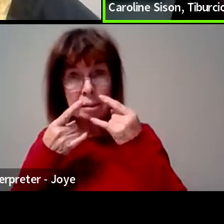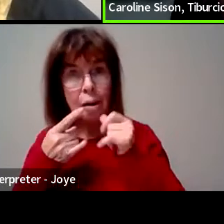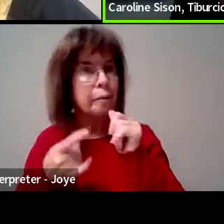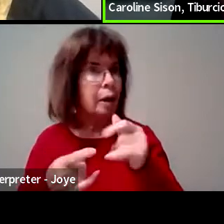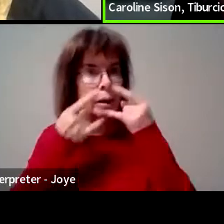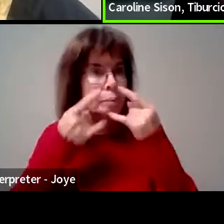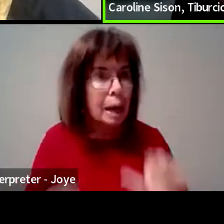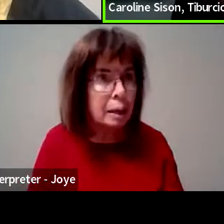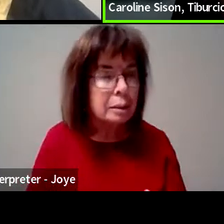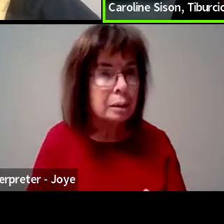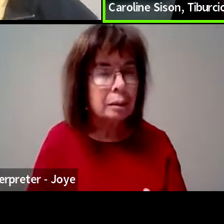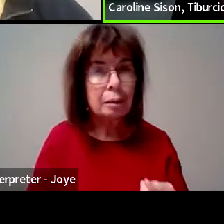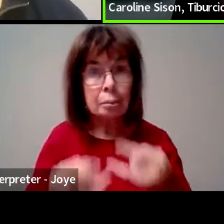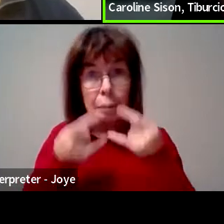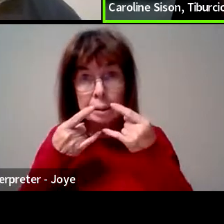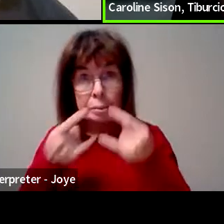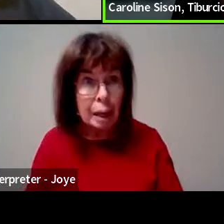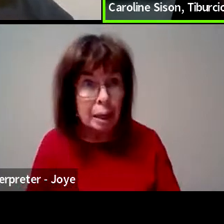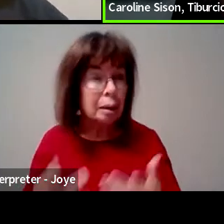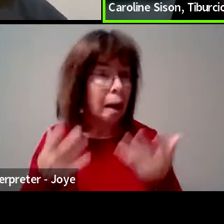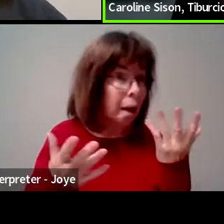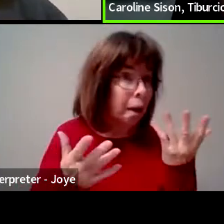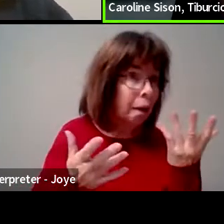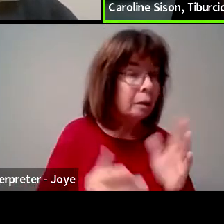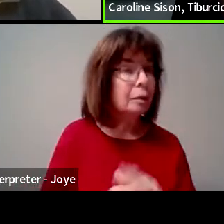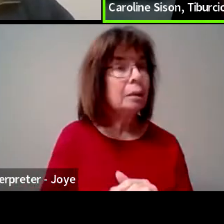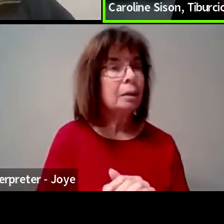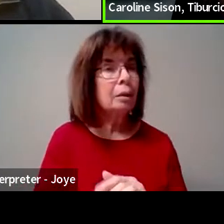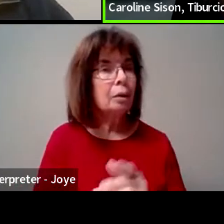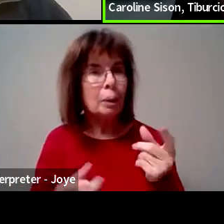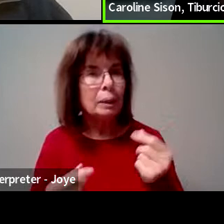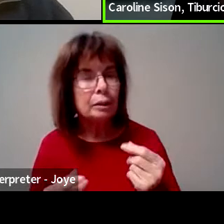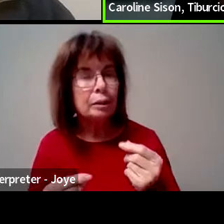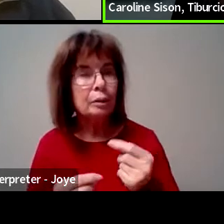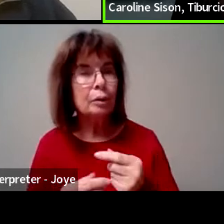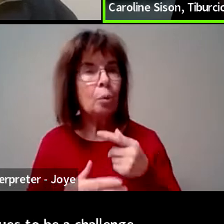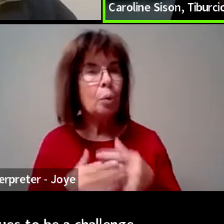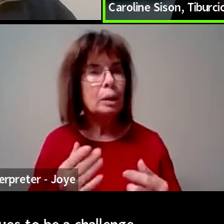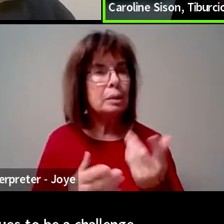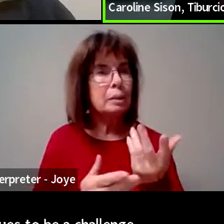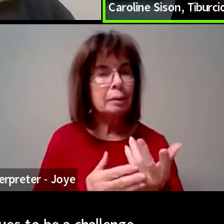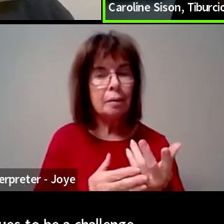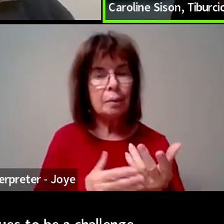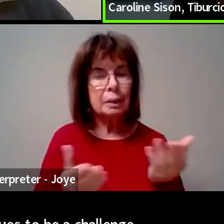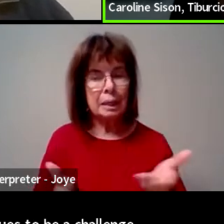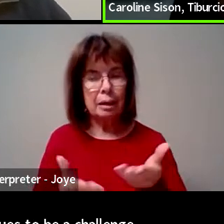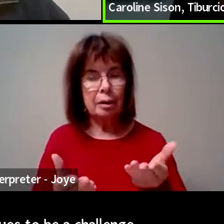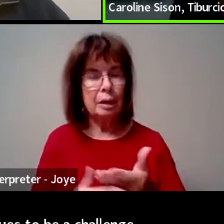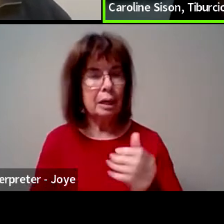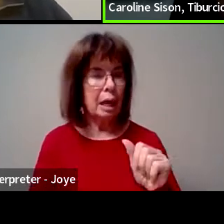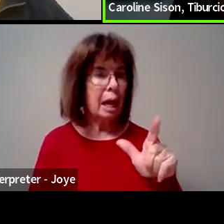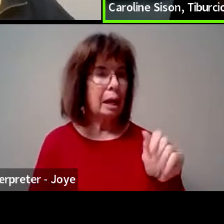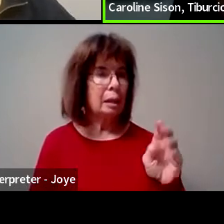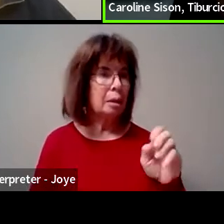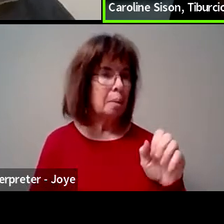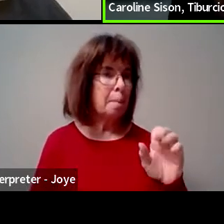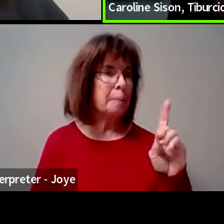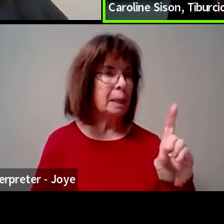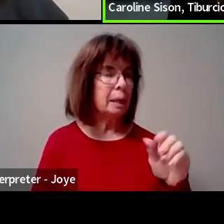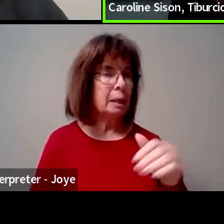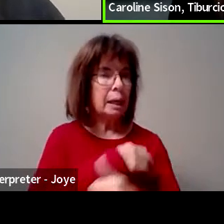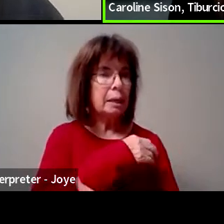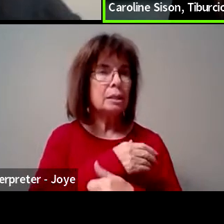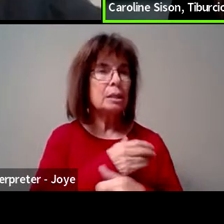kind of what is, kind of what is the hard rule here in Alameda County. So that's kind of a part of the